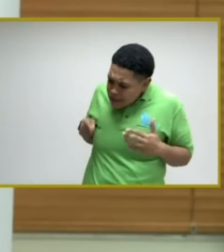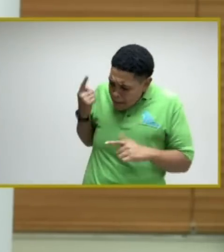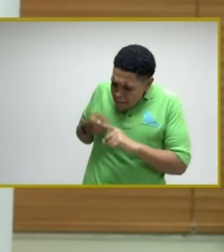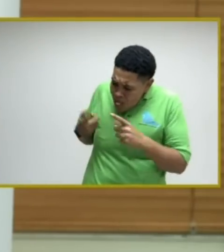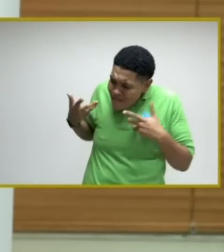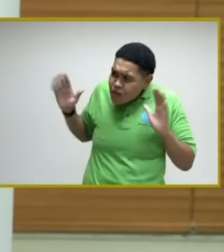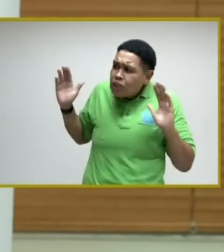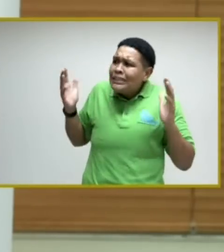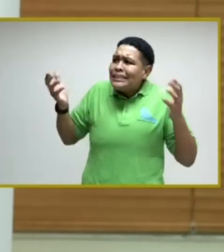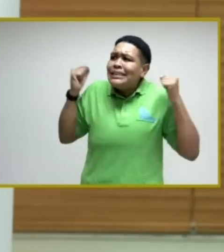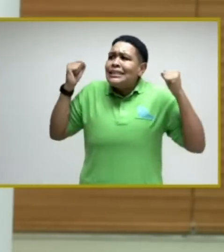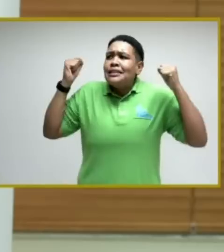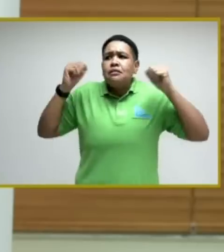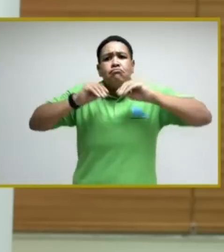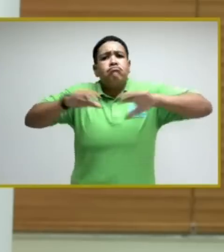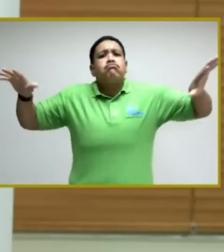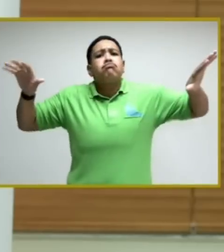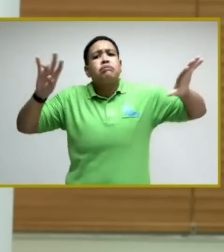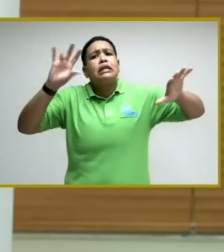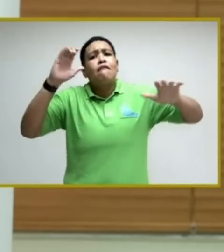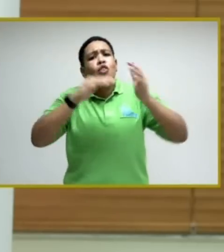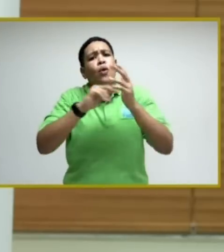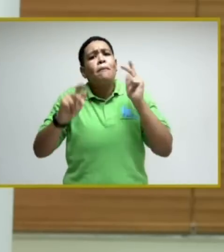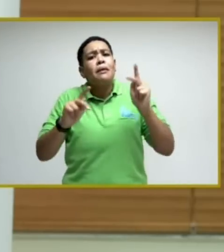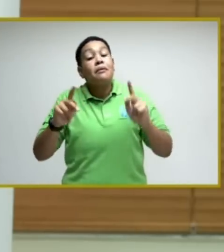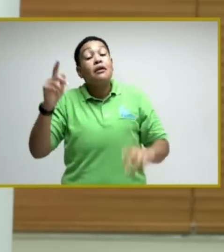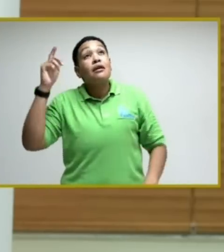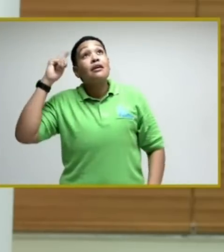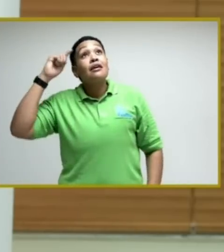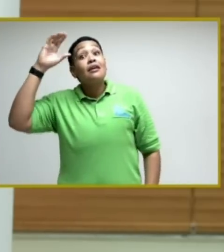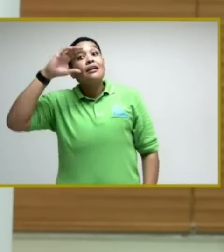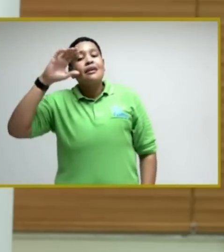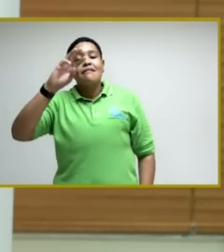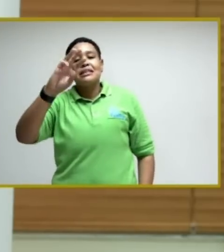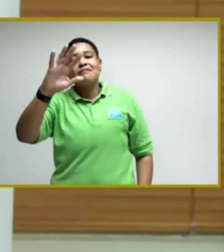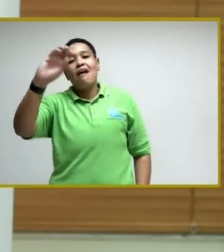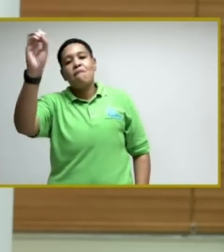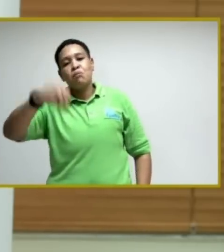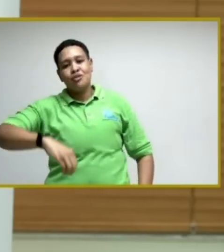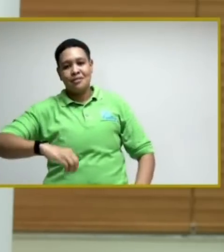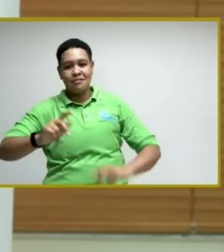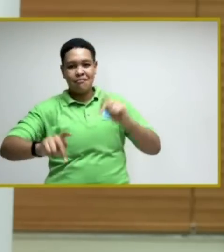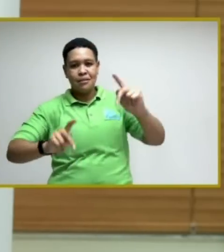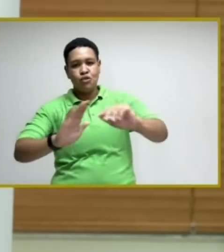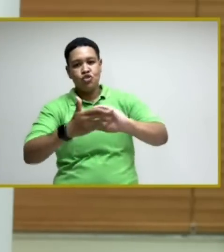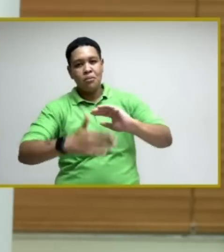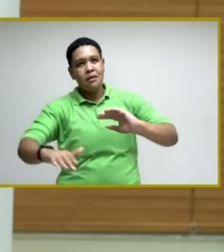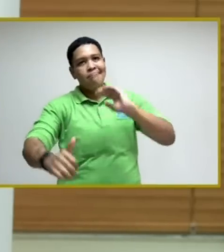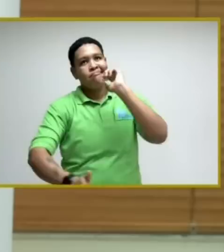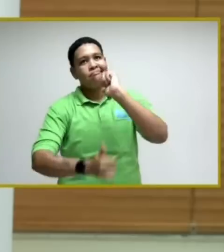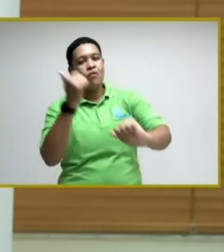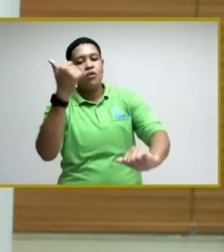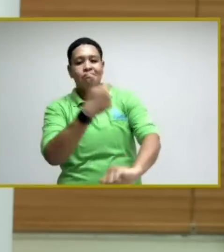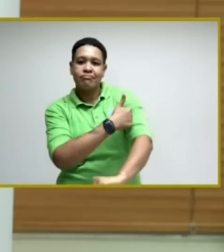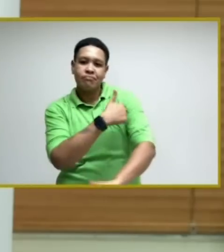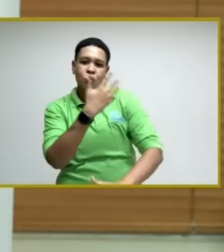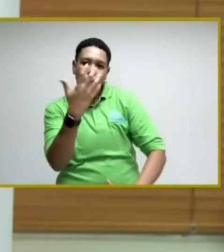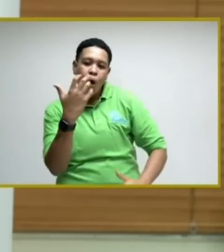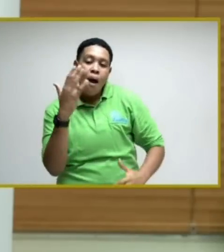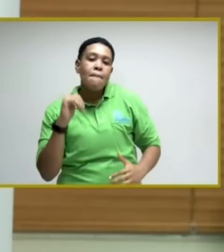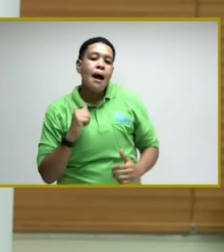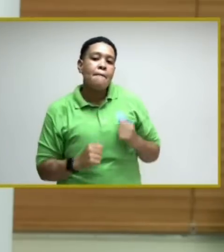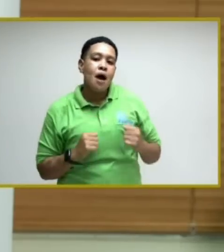September, in pursuit, of course, of the goal of the 65% of the Jamaican population vaccinated by